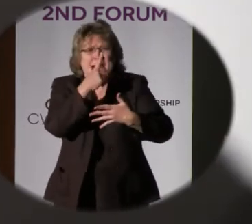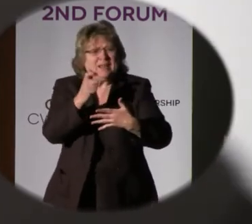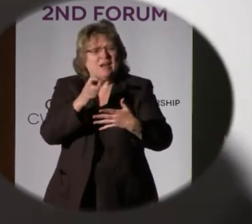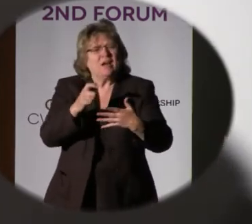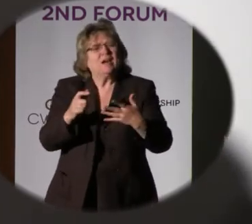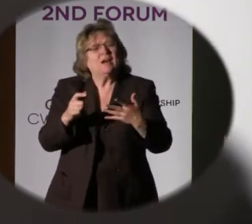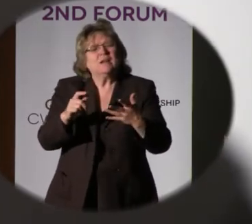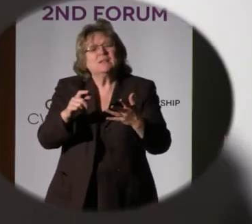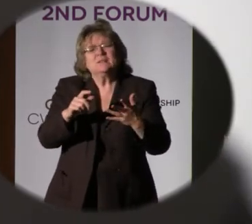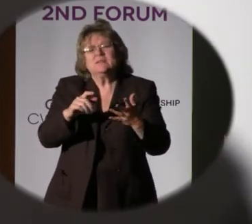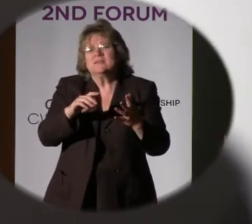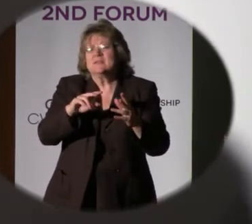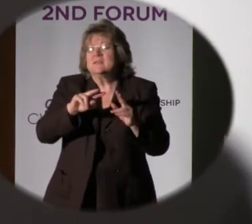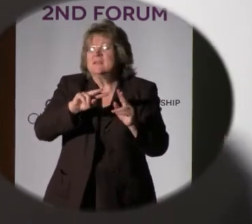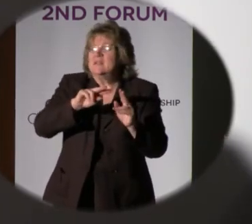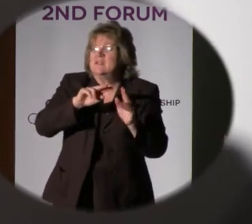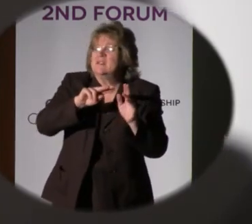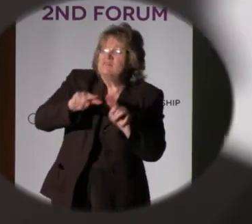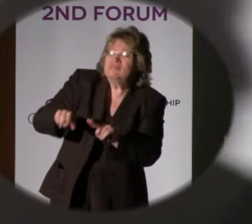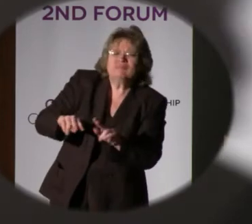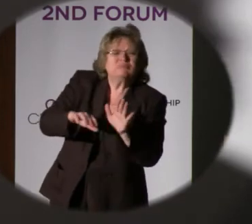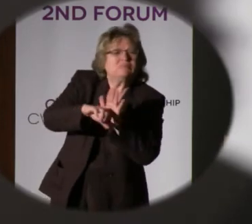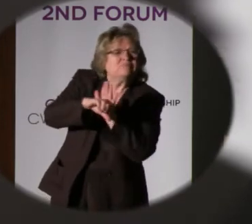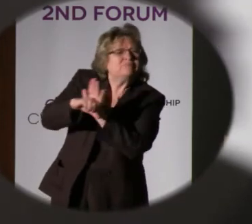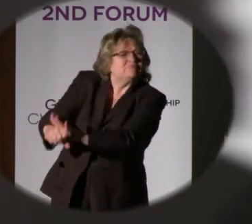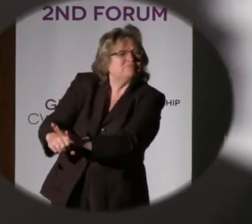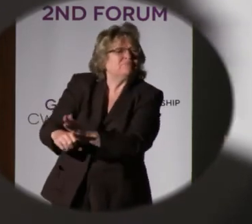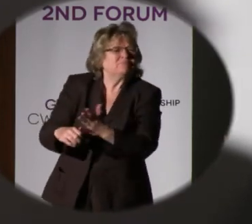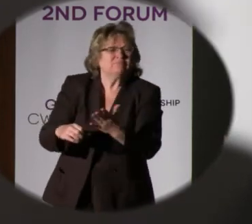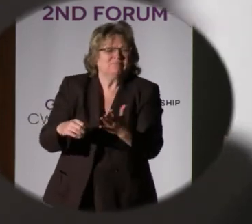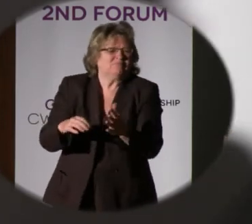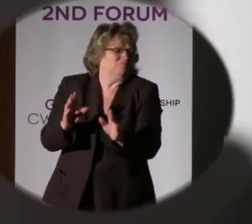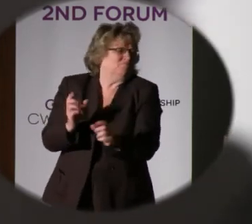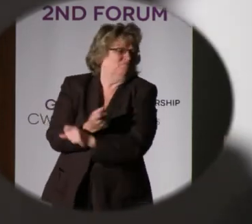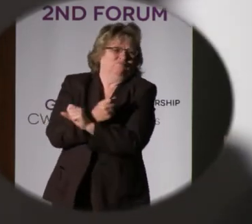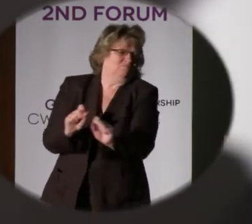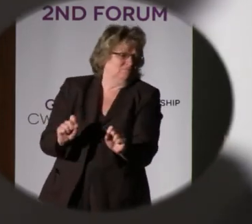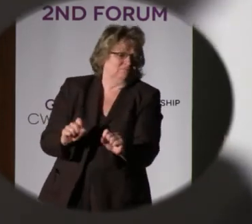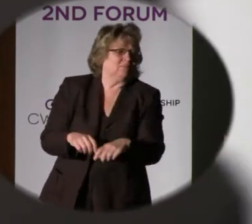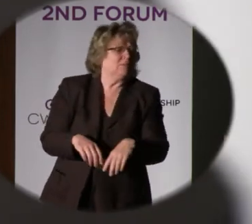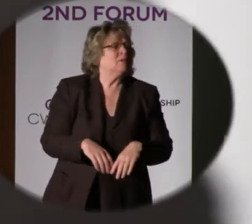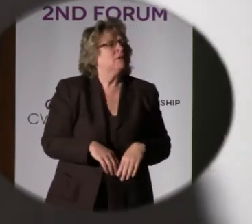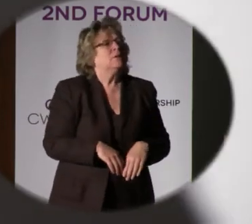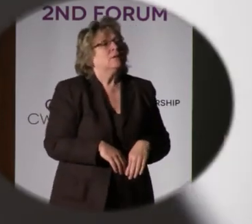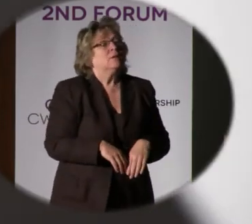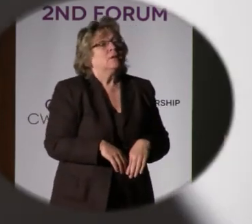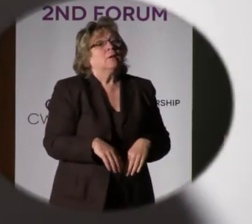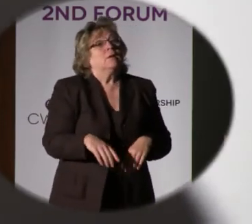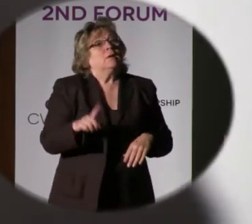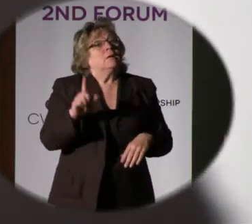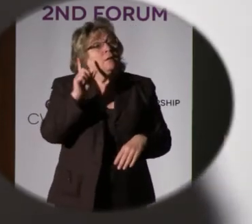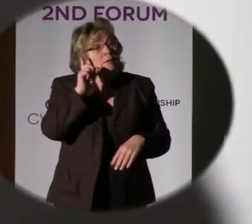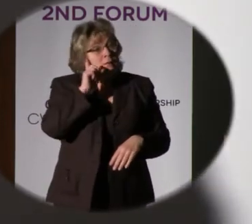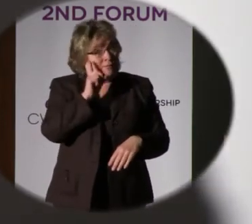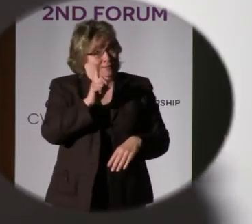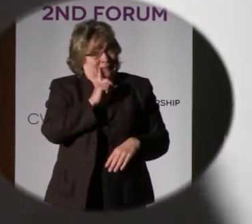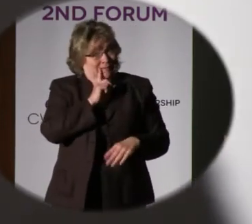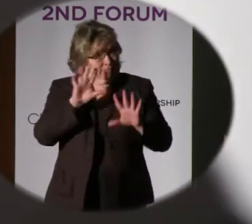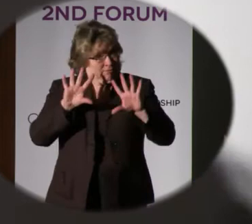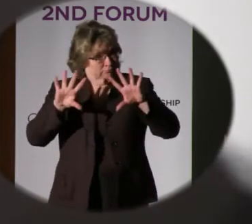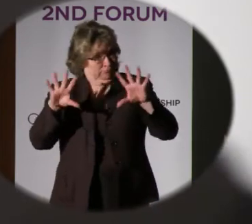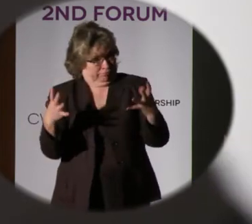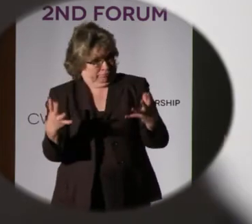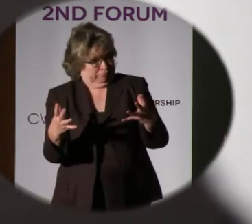Deaf Aid, which deals with the deaf, actually took on ourselves to champion the